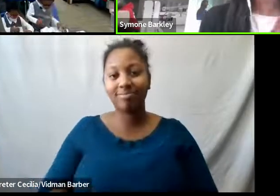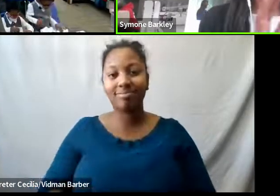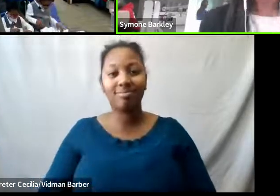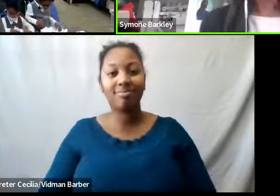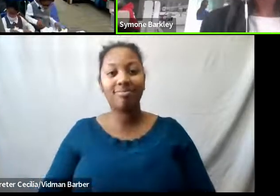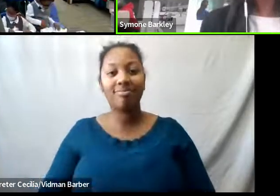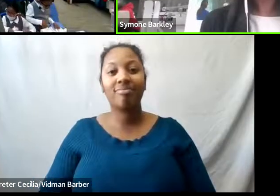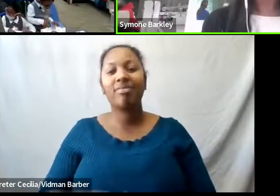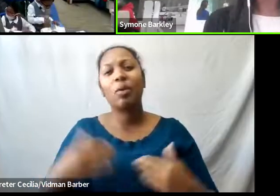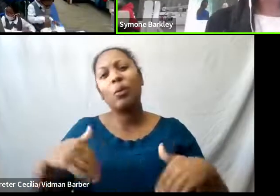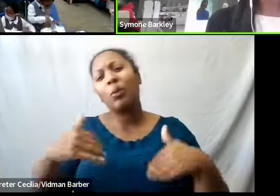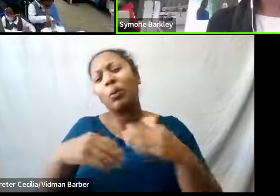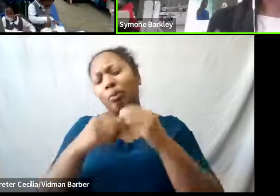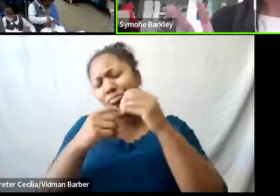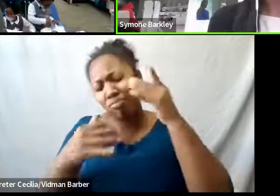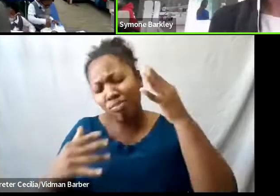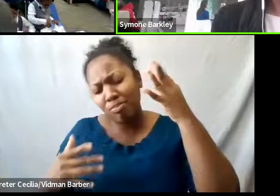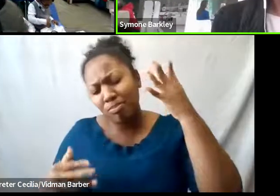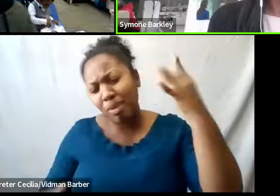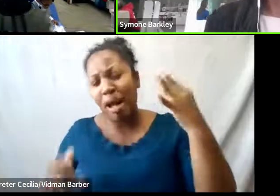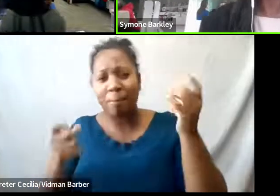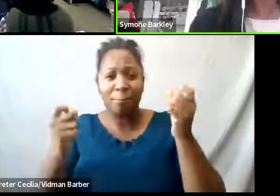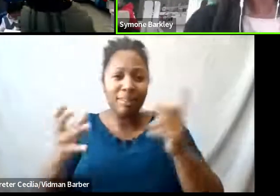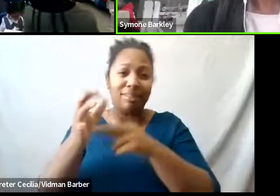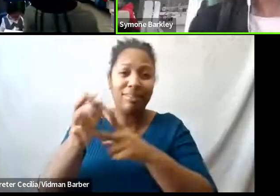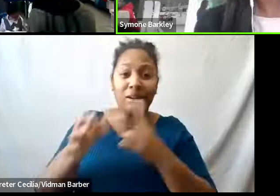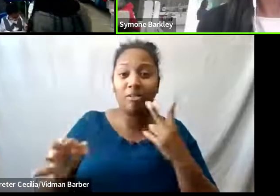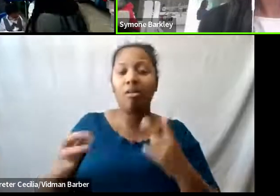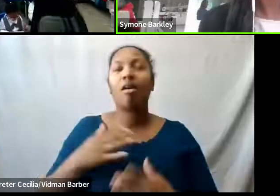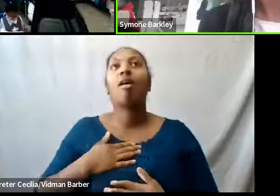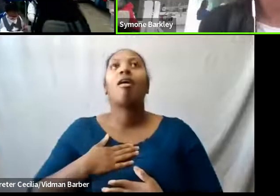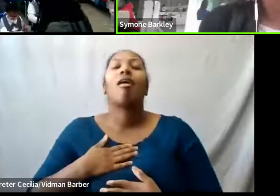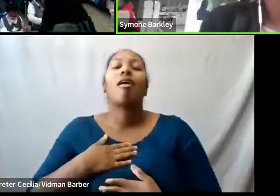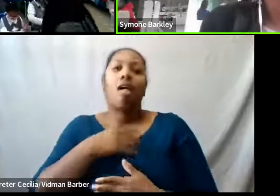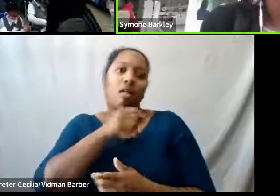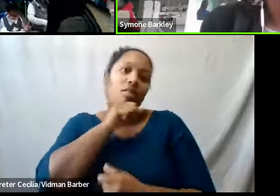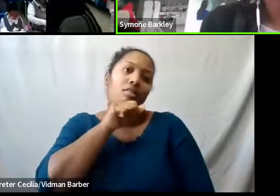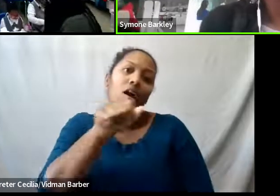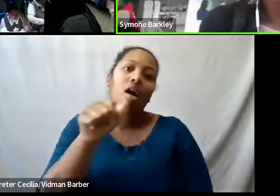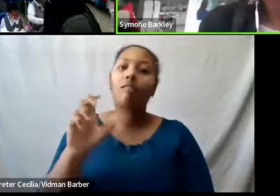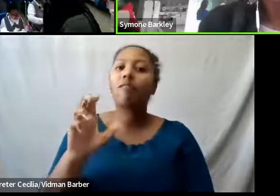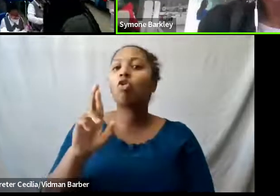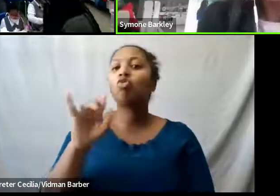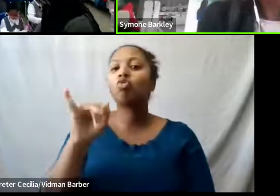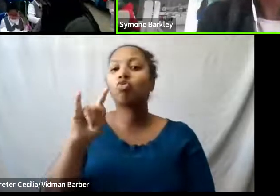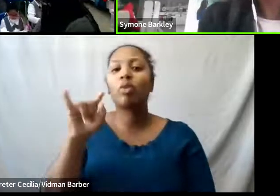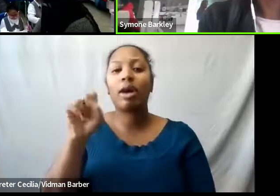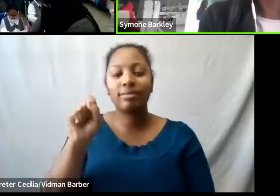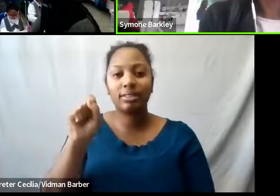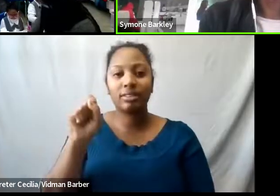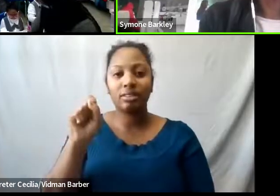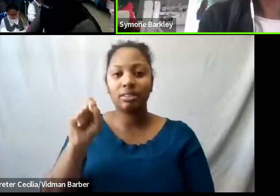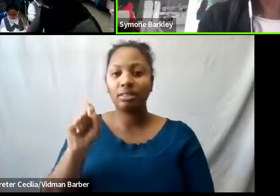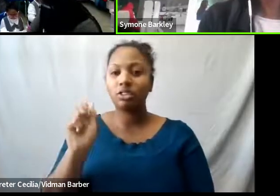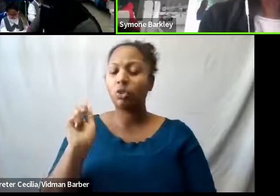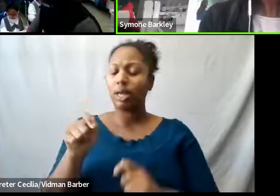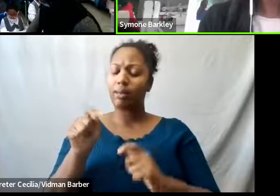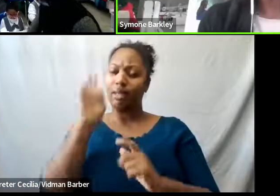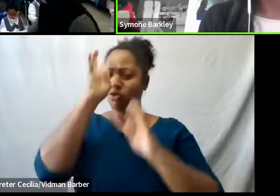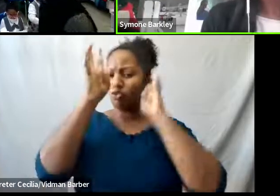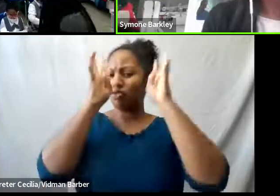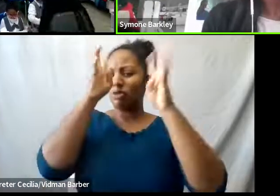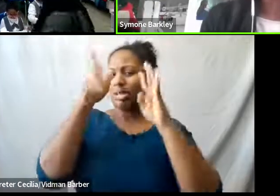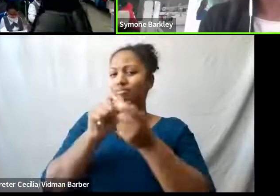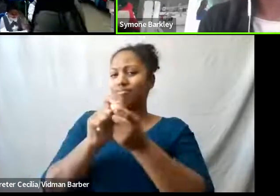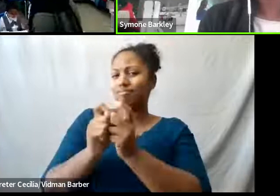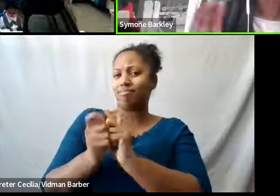Like there's tons of things that you can do. I love doing crafts. So like you could do so many things with any of these fabrics. You